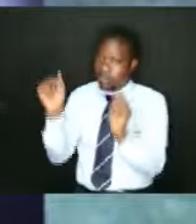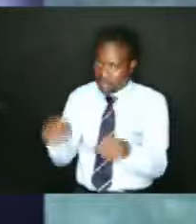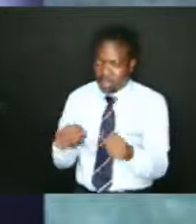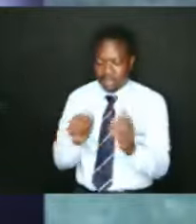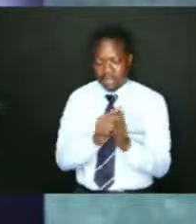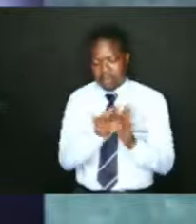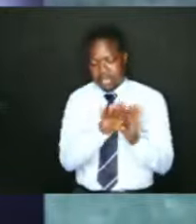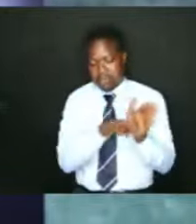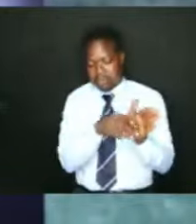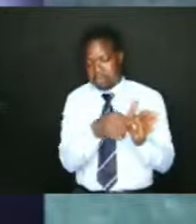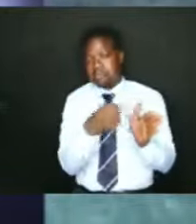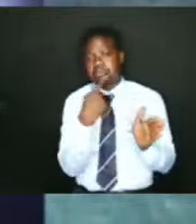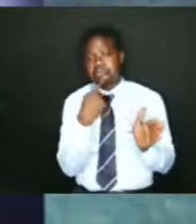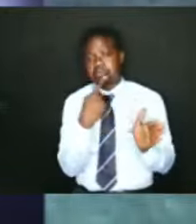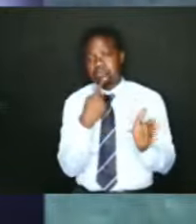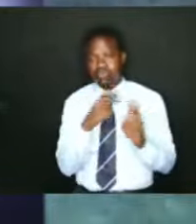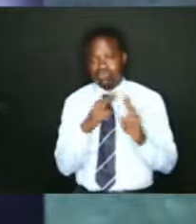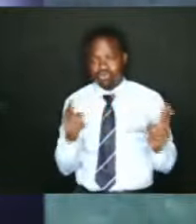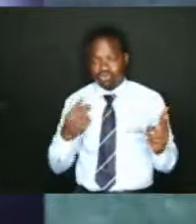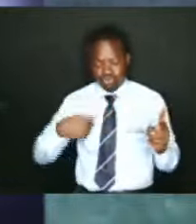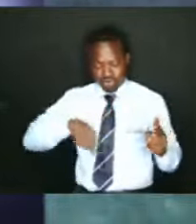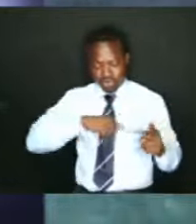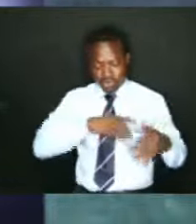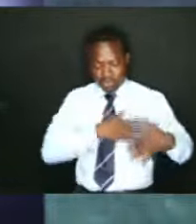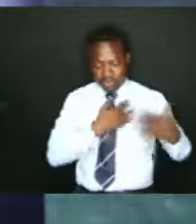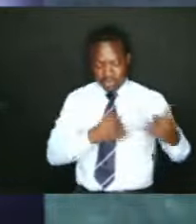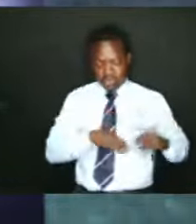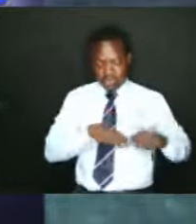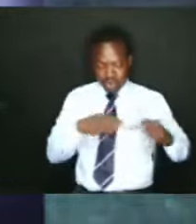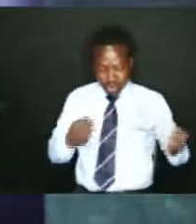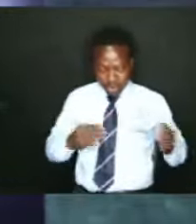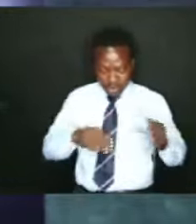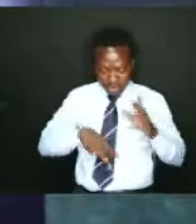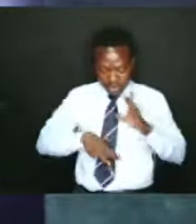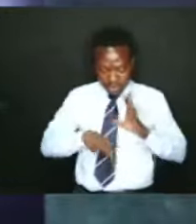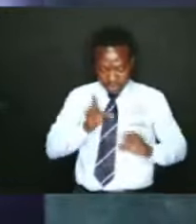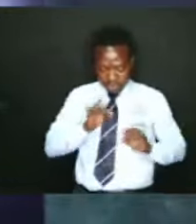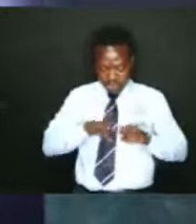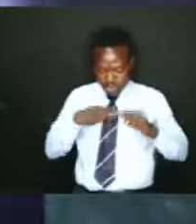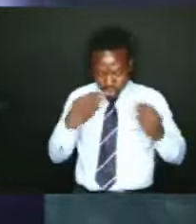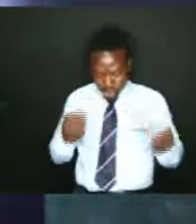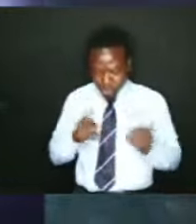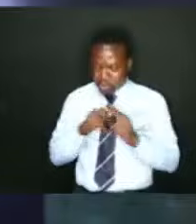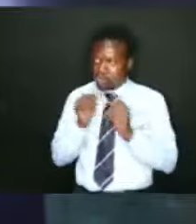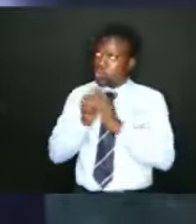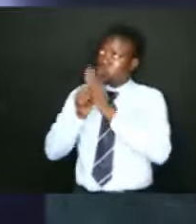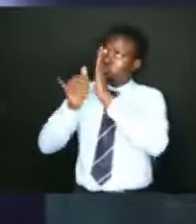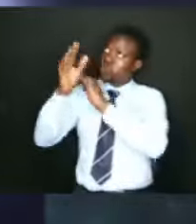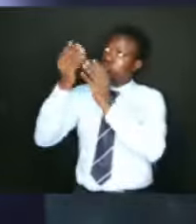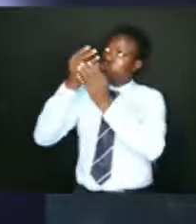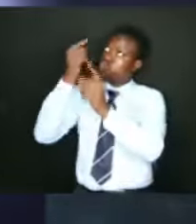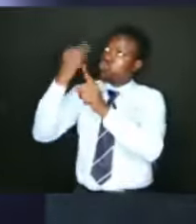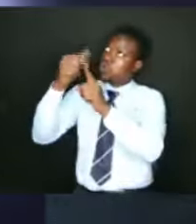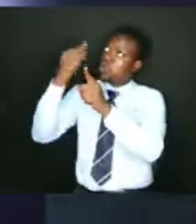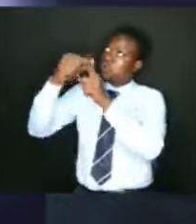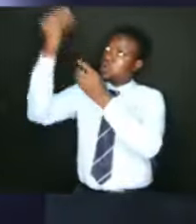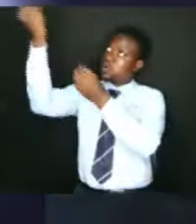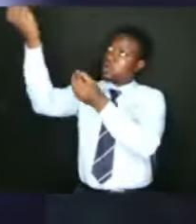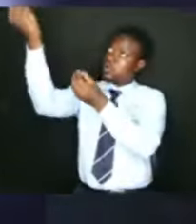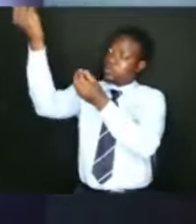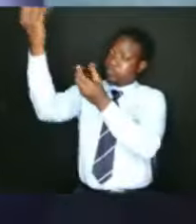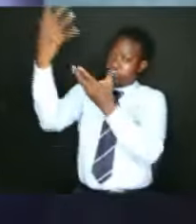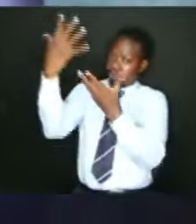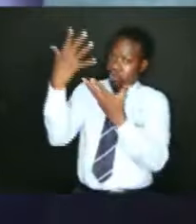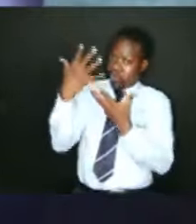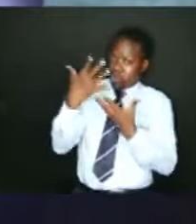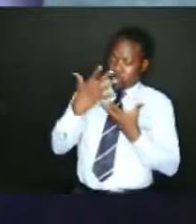should work on our hearts. We are opening the recesses of our spirit to receive from him one more time. Lift your voice, commit your spirit, soul,